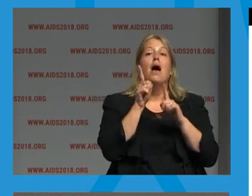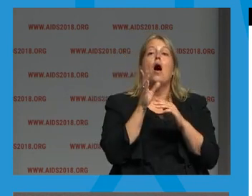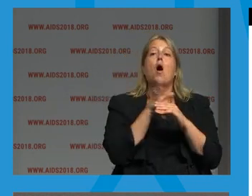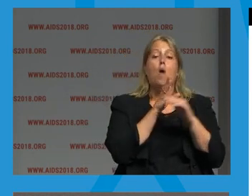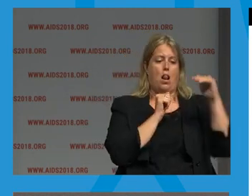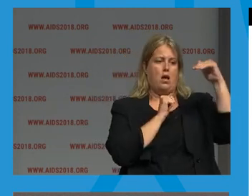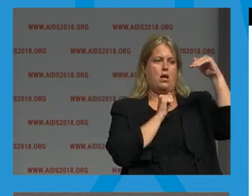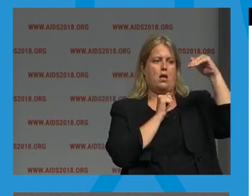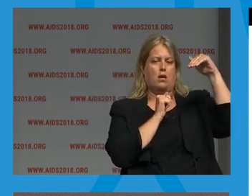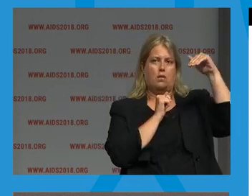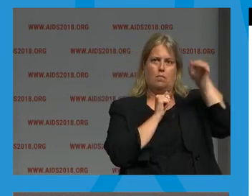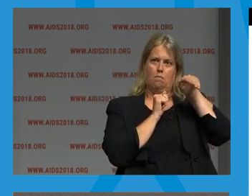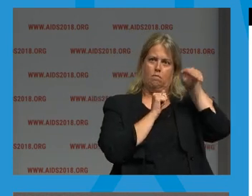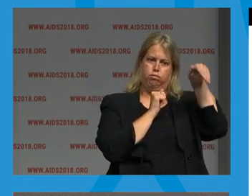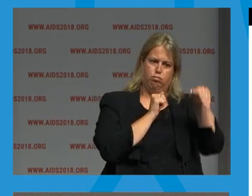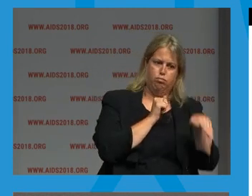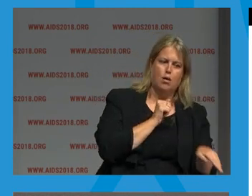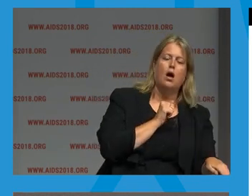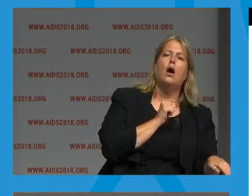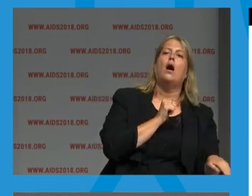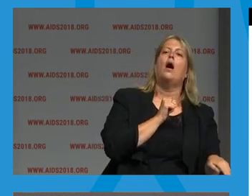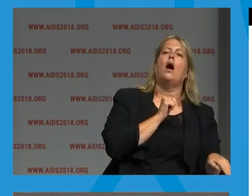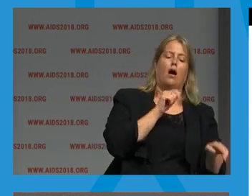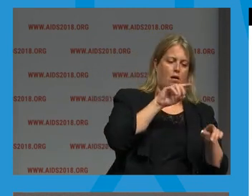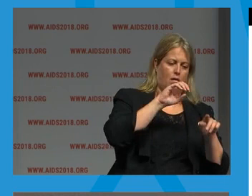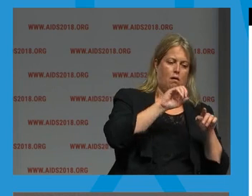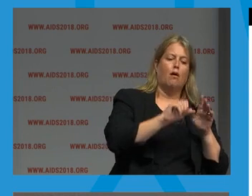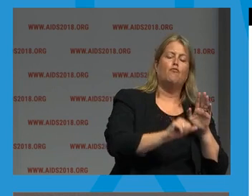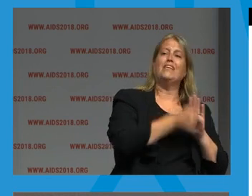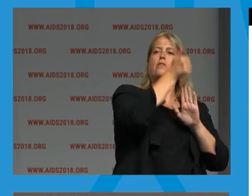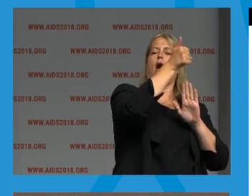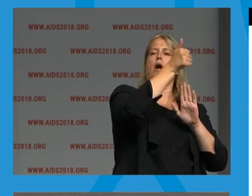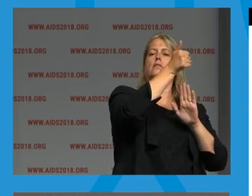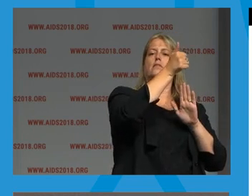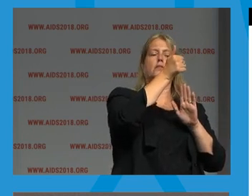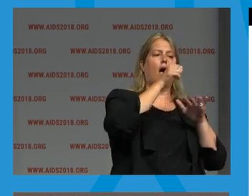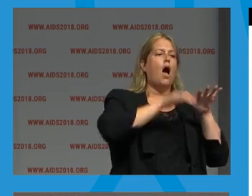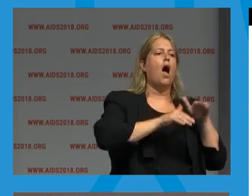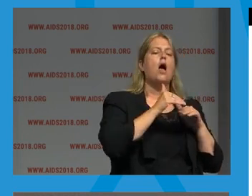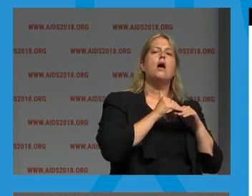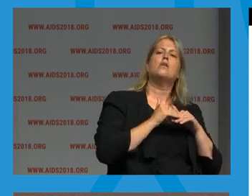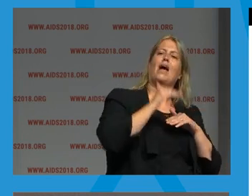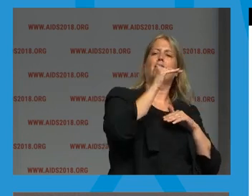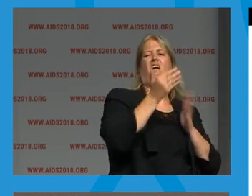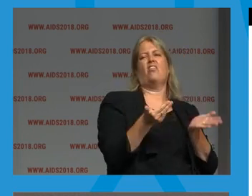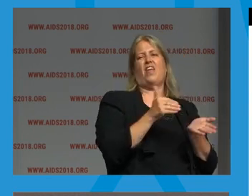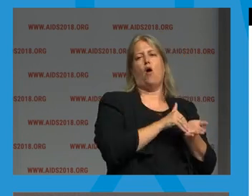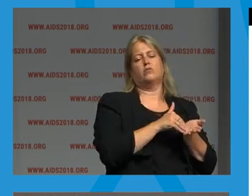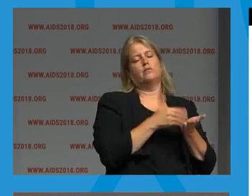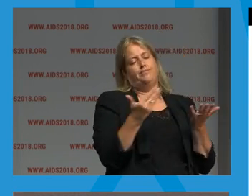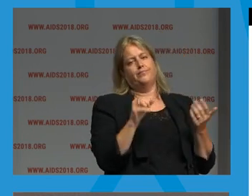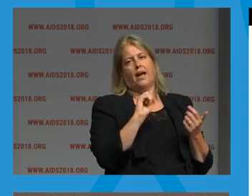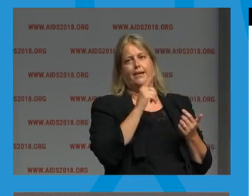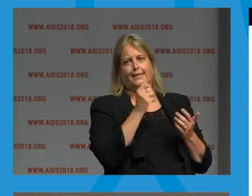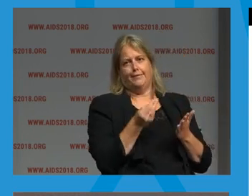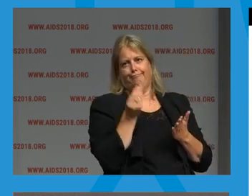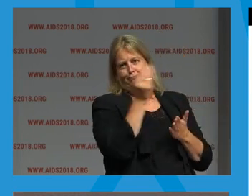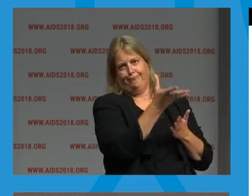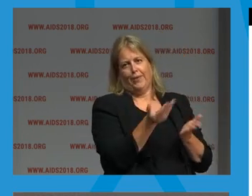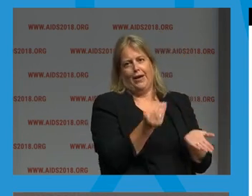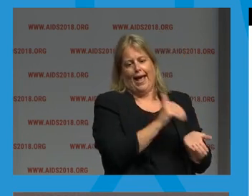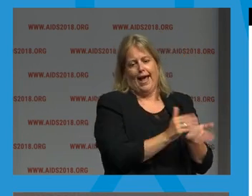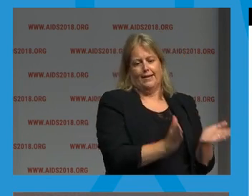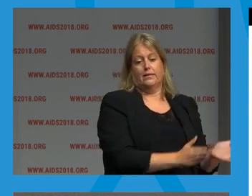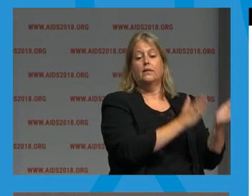way down, he triggered the restart criteria because he was greater than 1,000. So we restarted therapy.